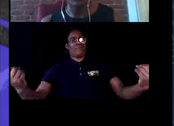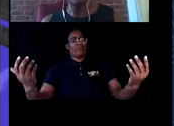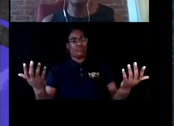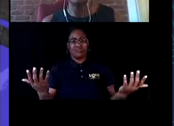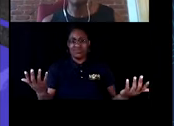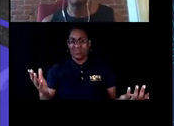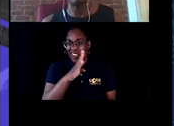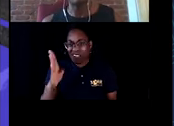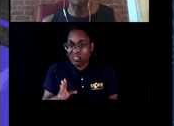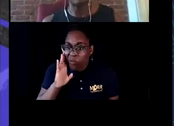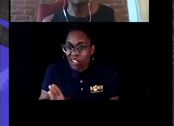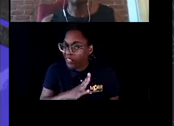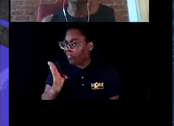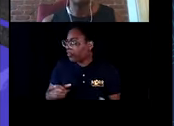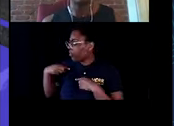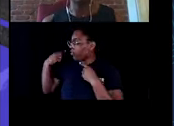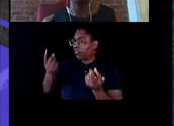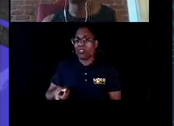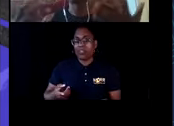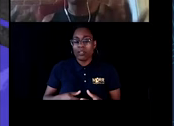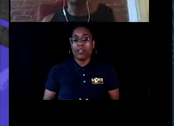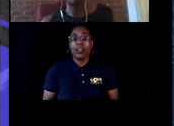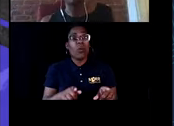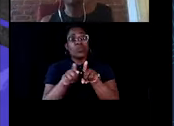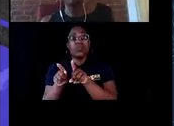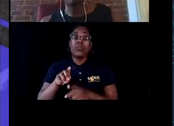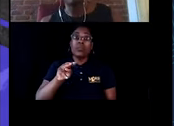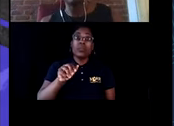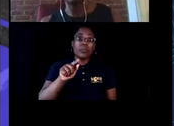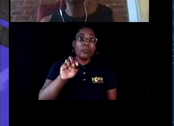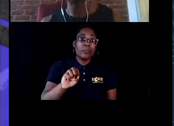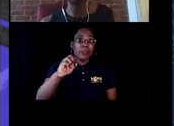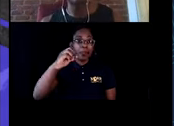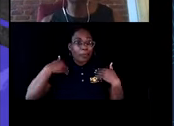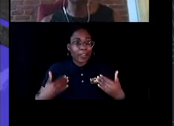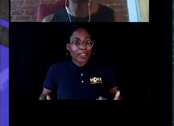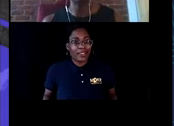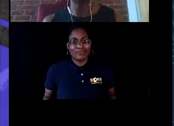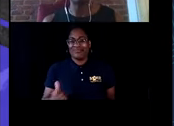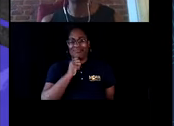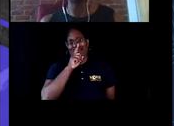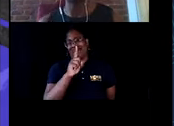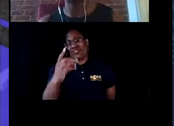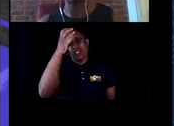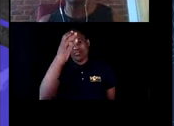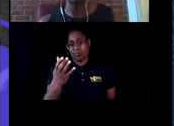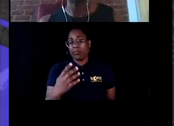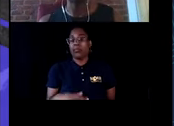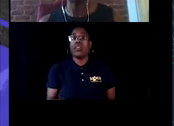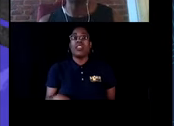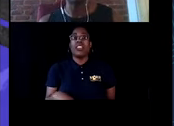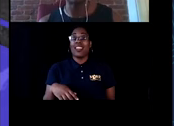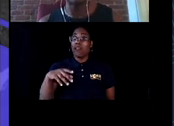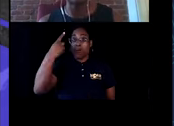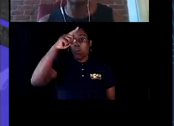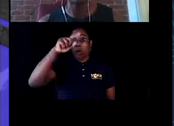Also, there's no such thing as a male body, because in order to do that, you would have to line up every single human